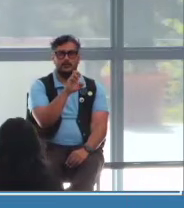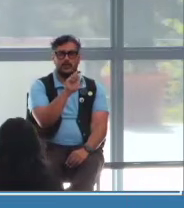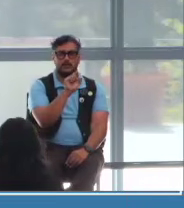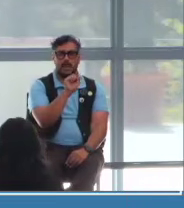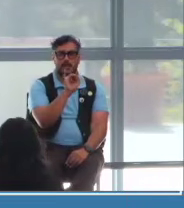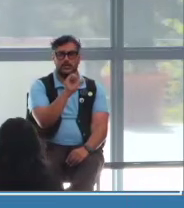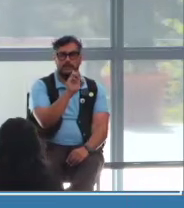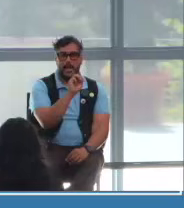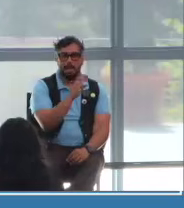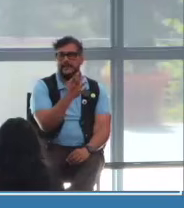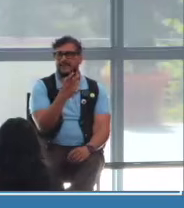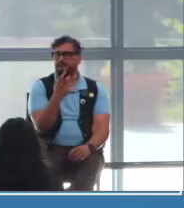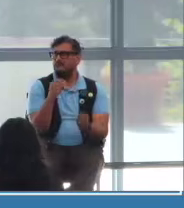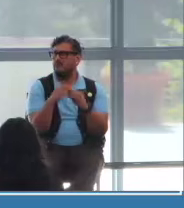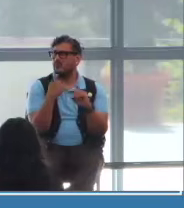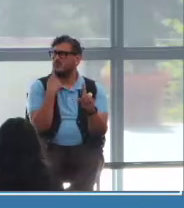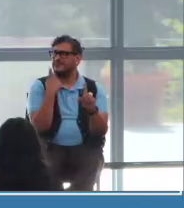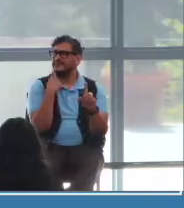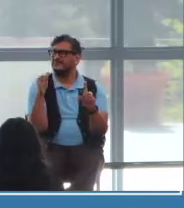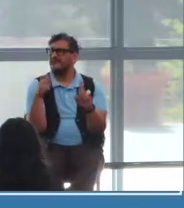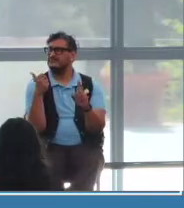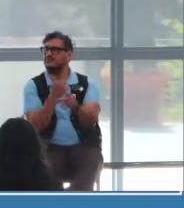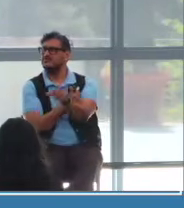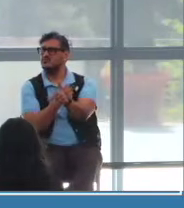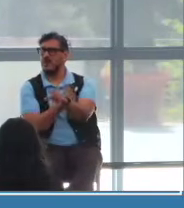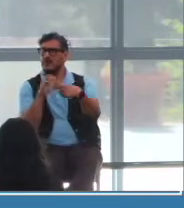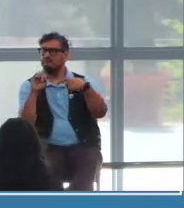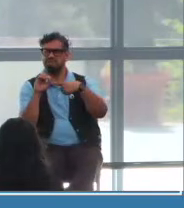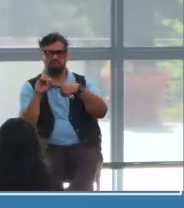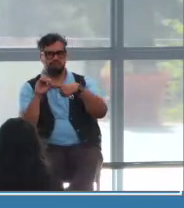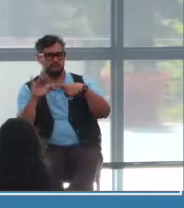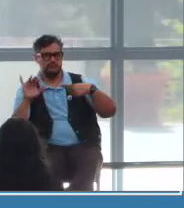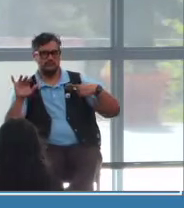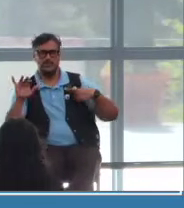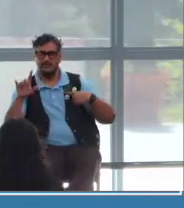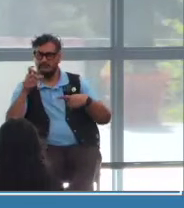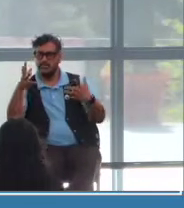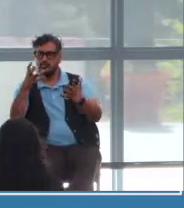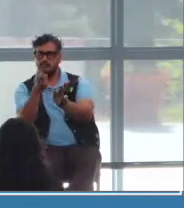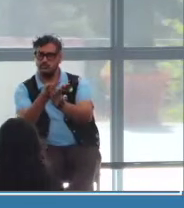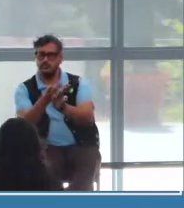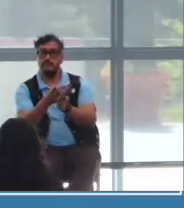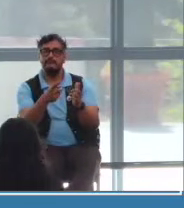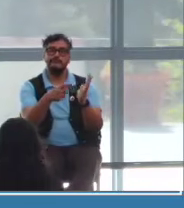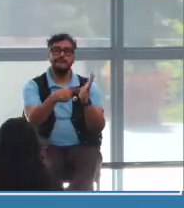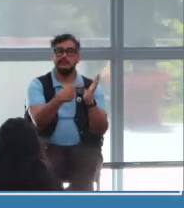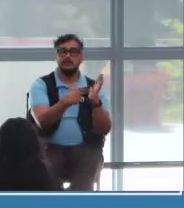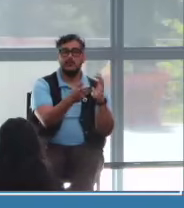rituximab. And more recently, obinutuzumab has been approved, and sometimes